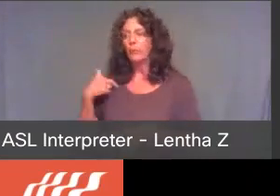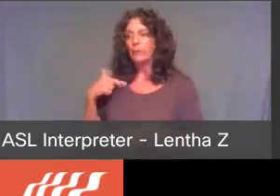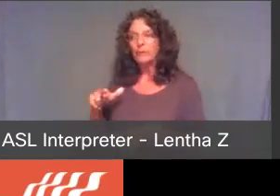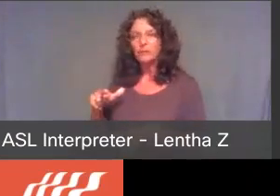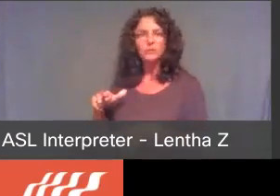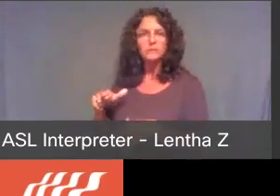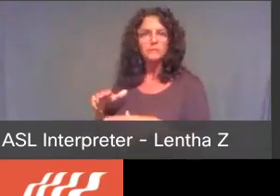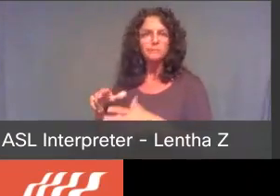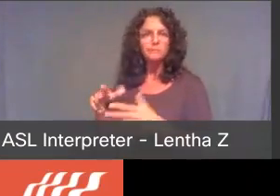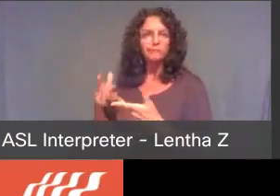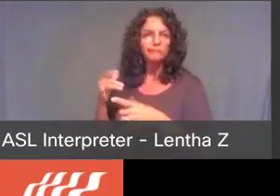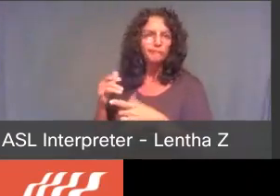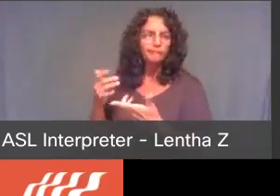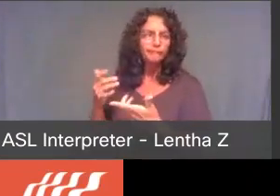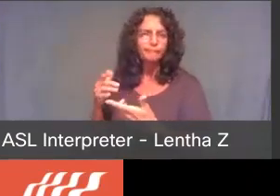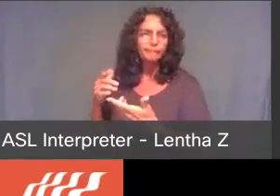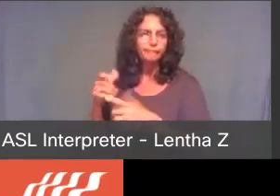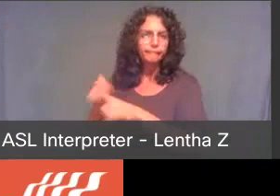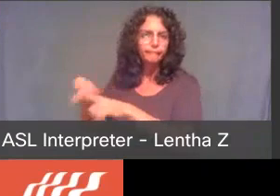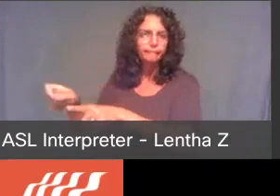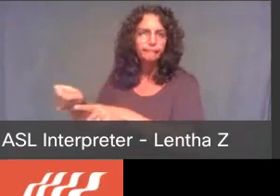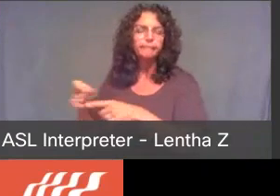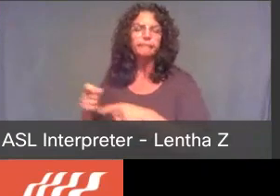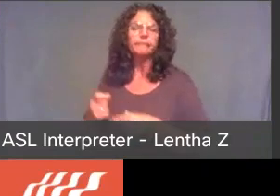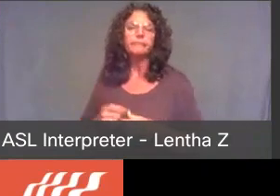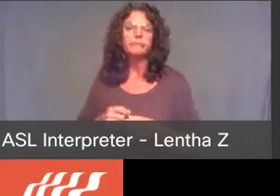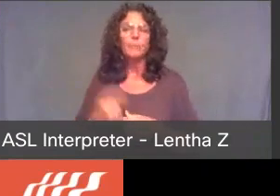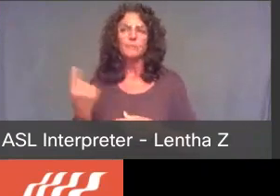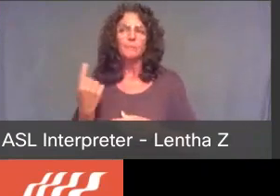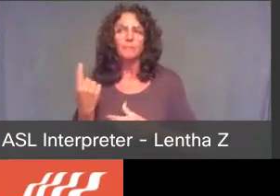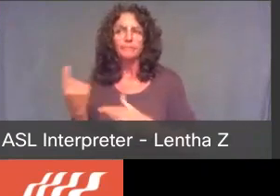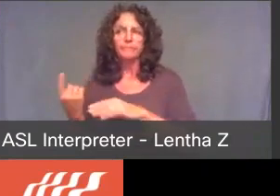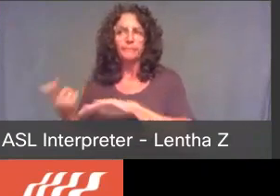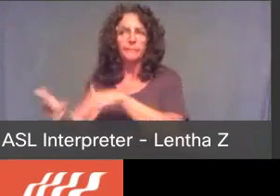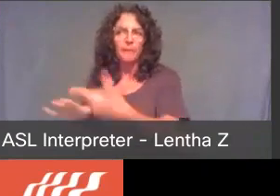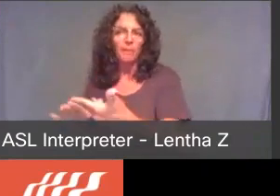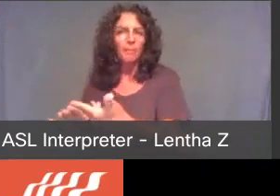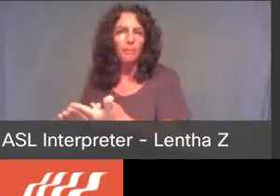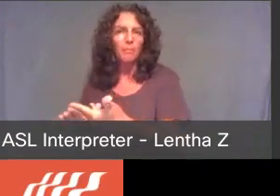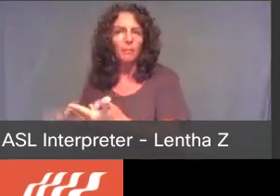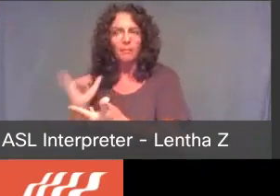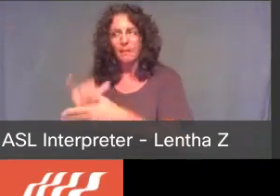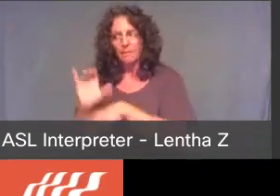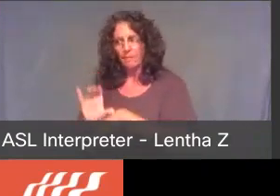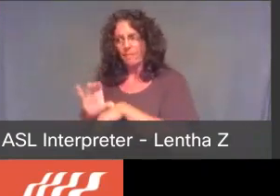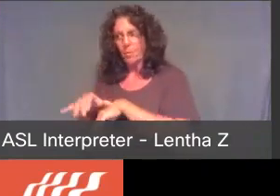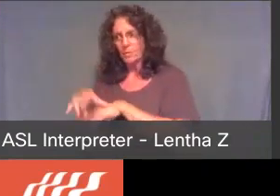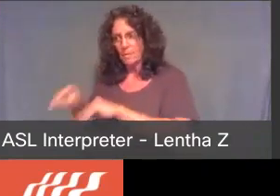persecution, or some sort of, violence or death or